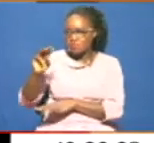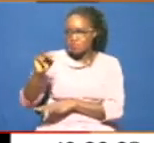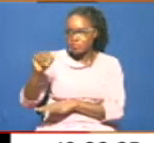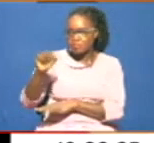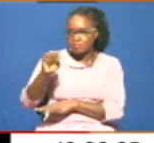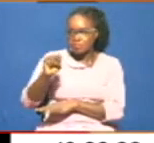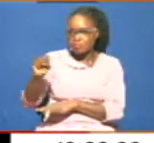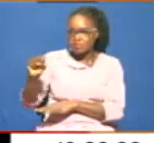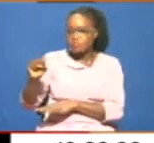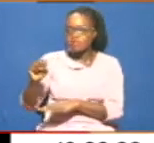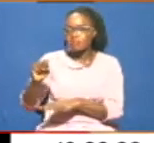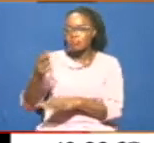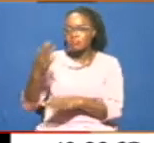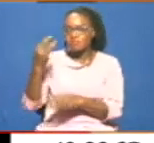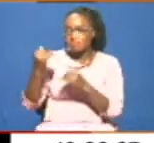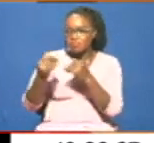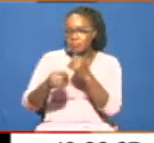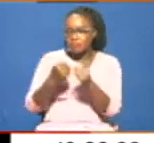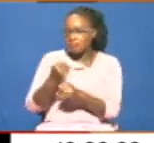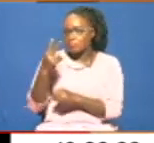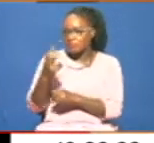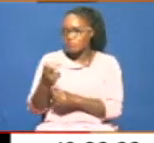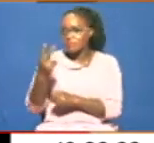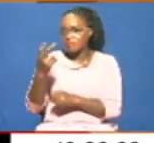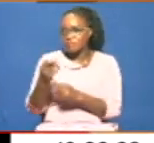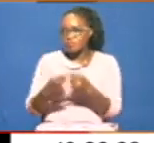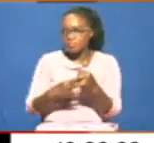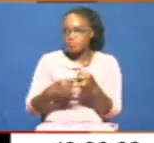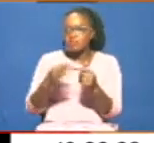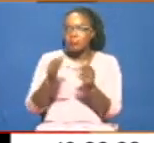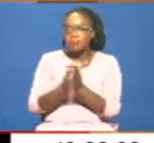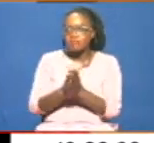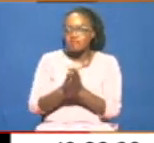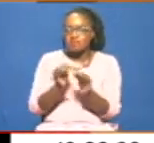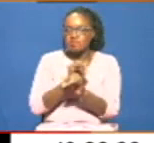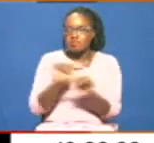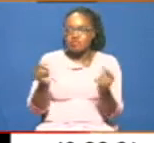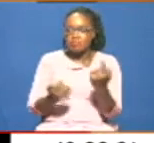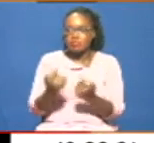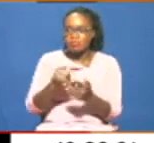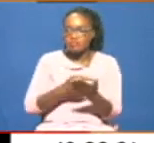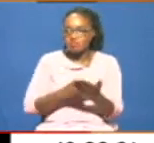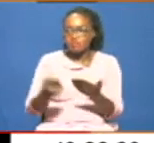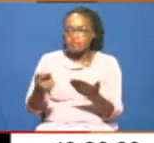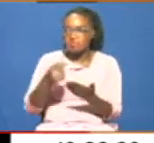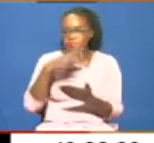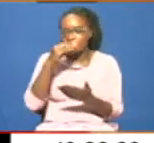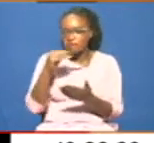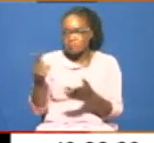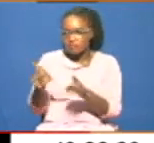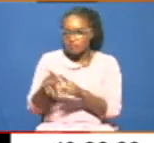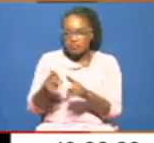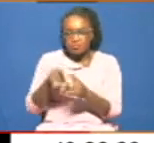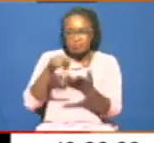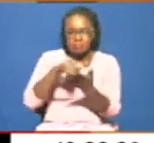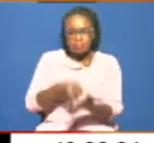the, when we were having the Clean Cooking Week, the keynote speech also reaffirmed